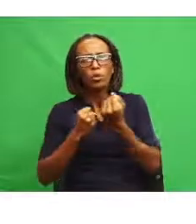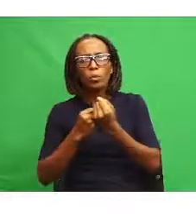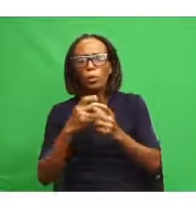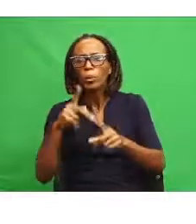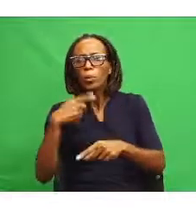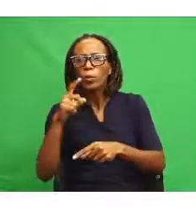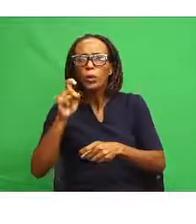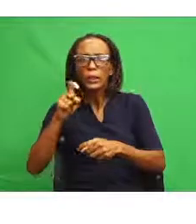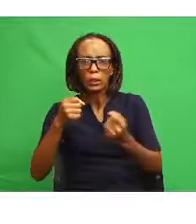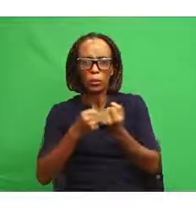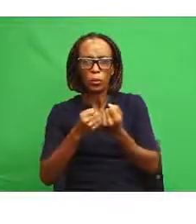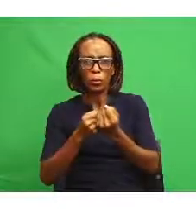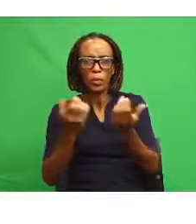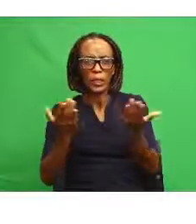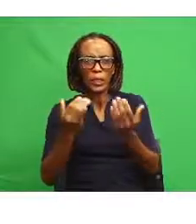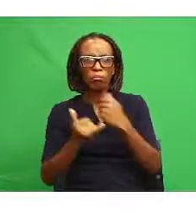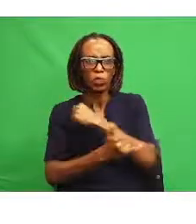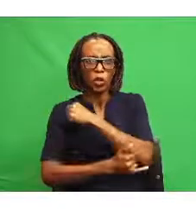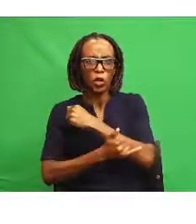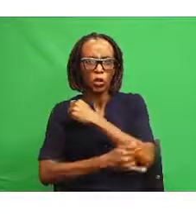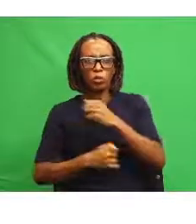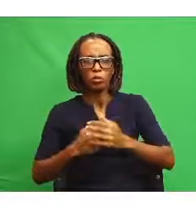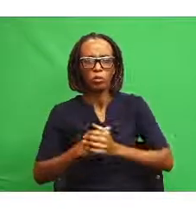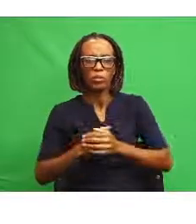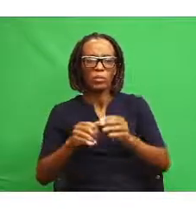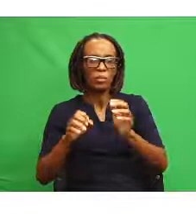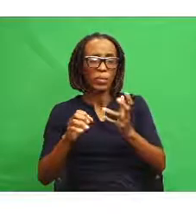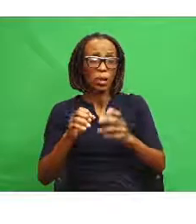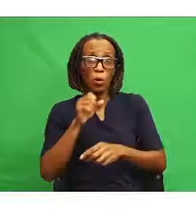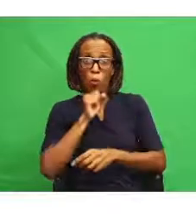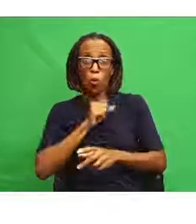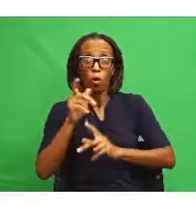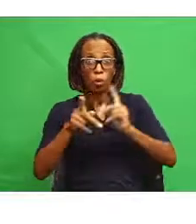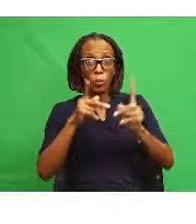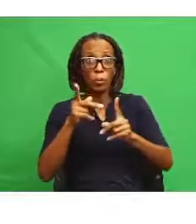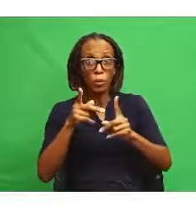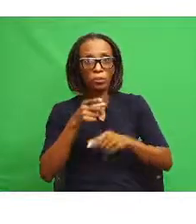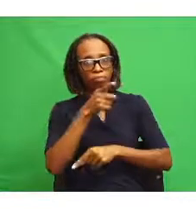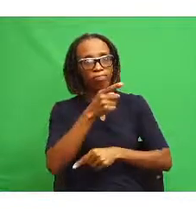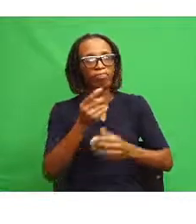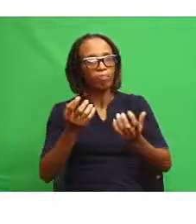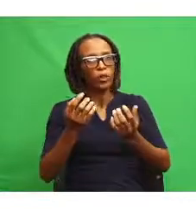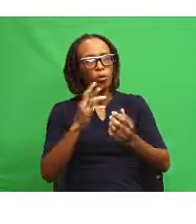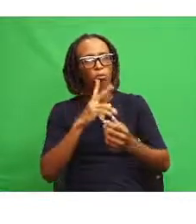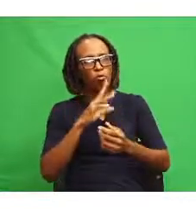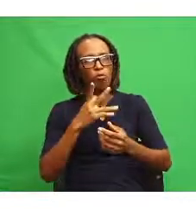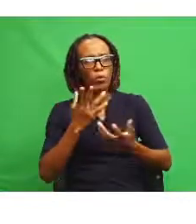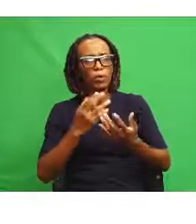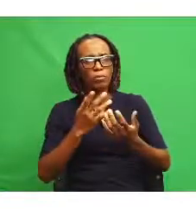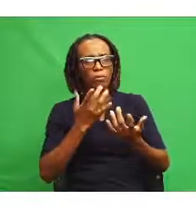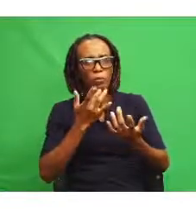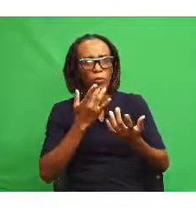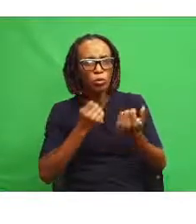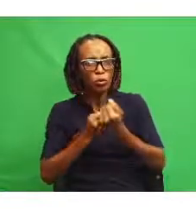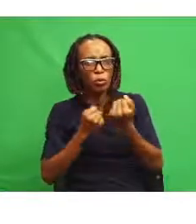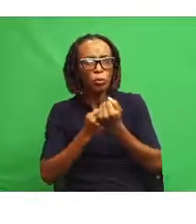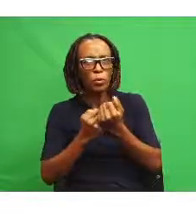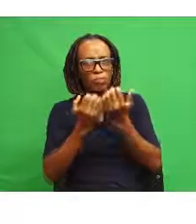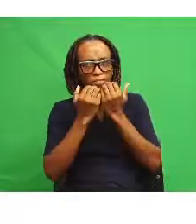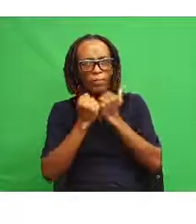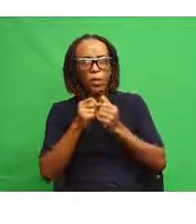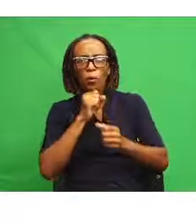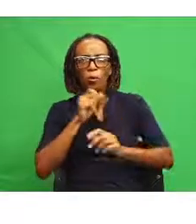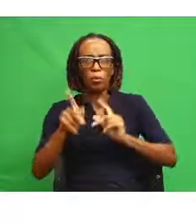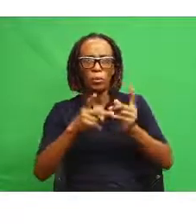our country. Issues related to older persons are dear to her heart, and therefore today's webinar